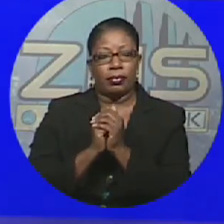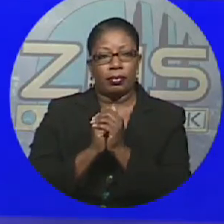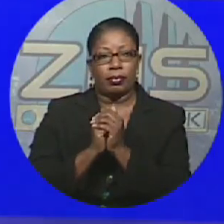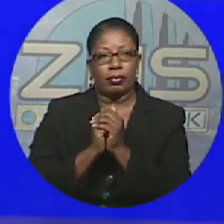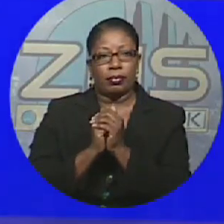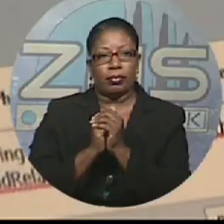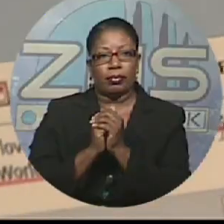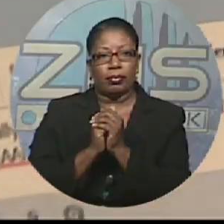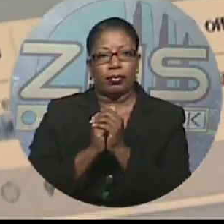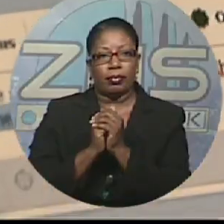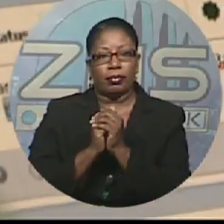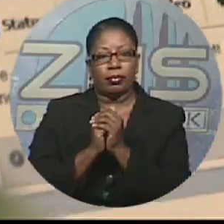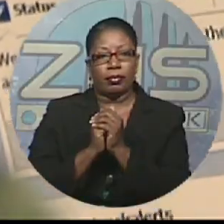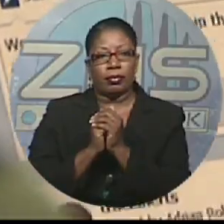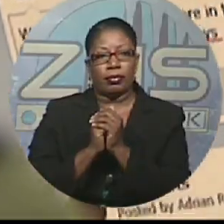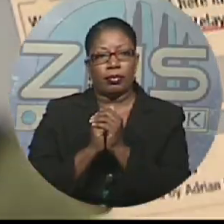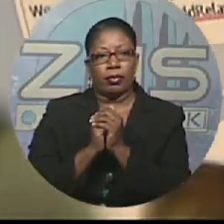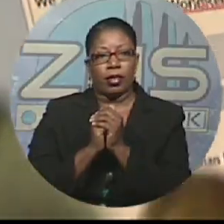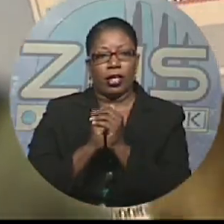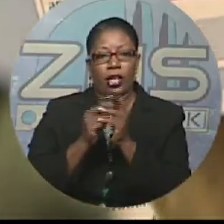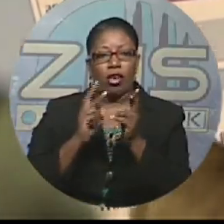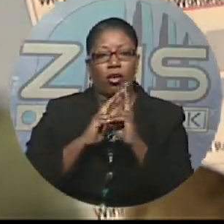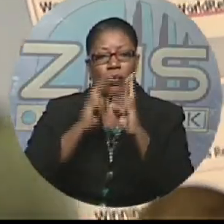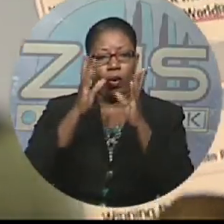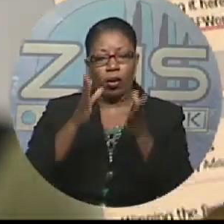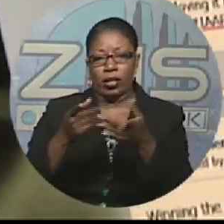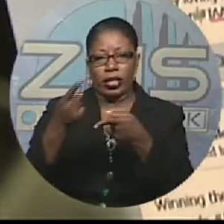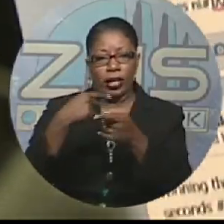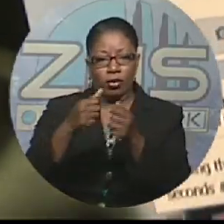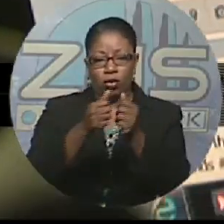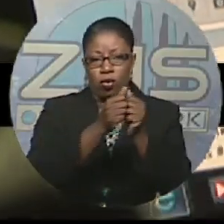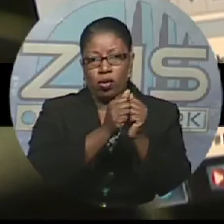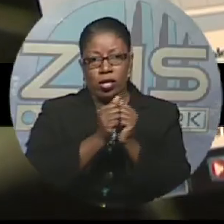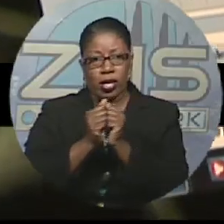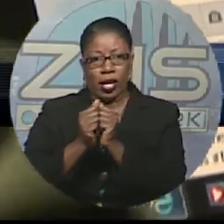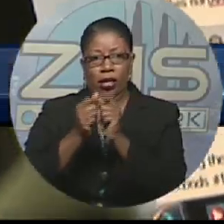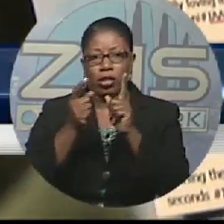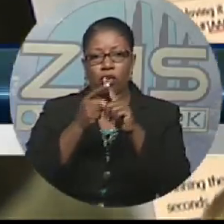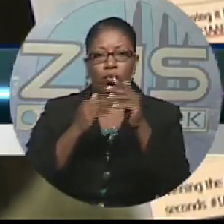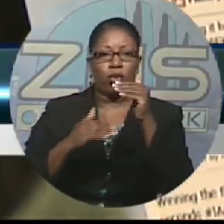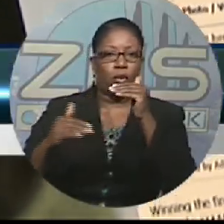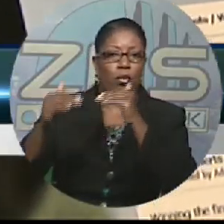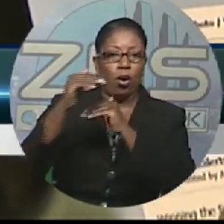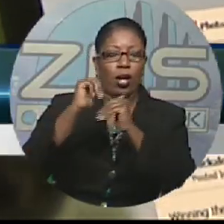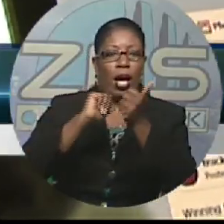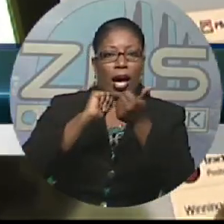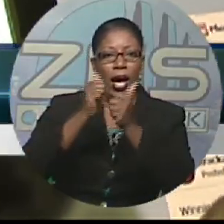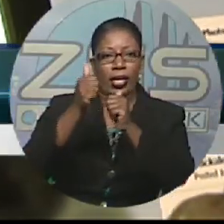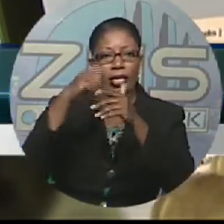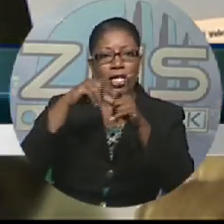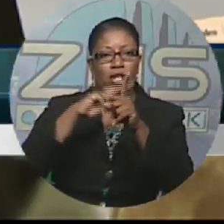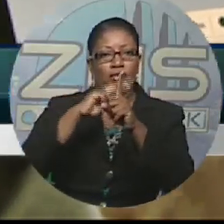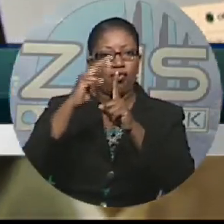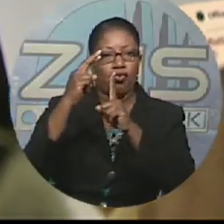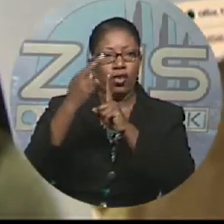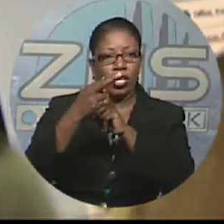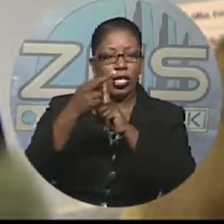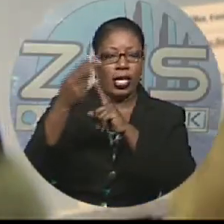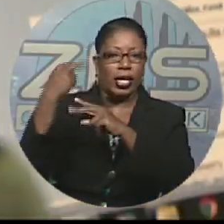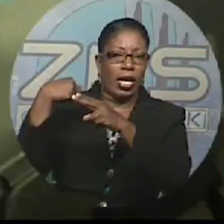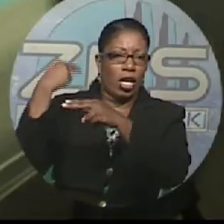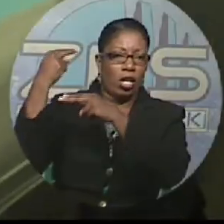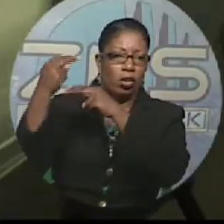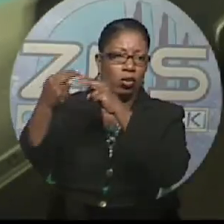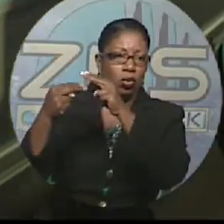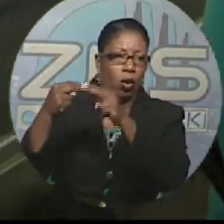Gibson. Journalists from around the Caribbean have all come together to further promote athletes in the region. The historical launch